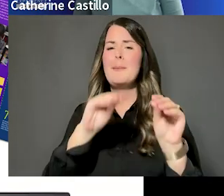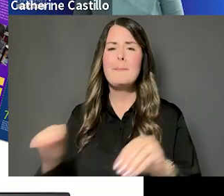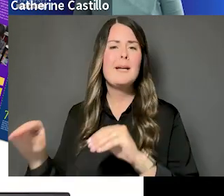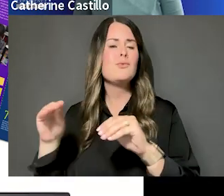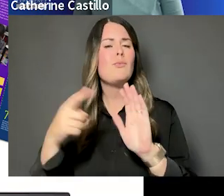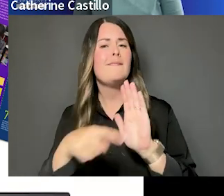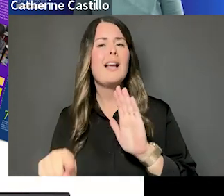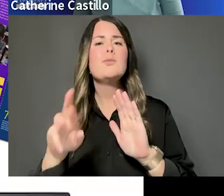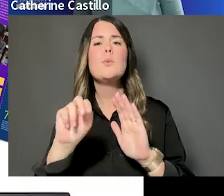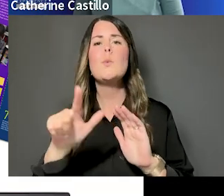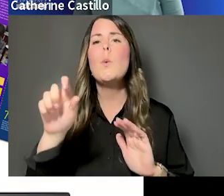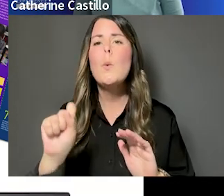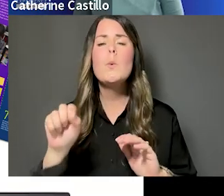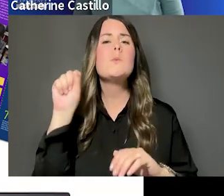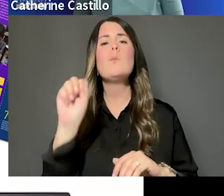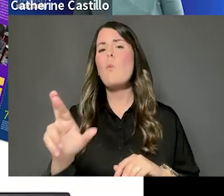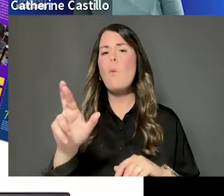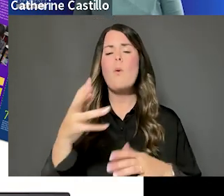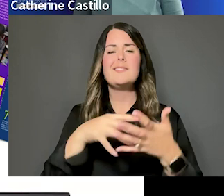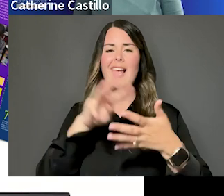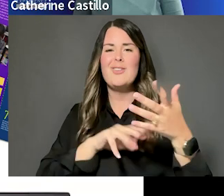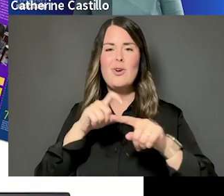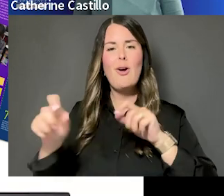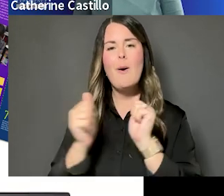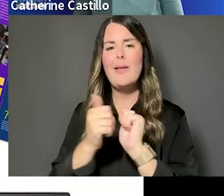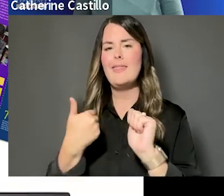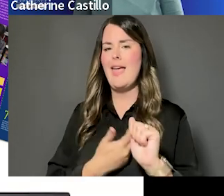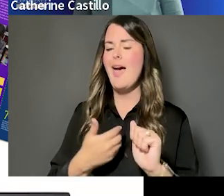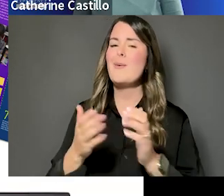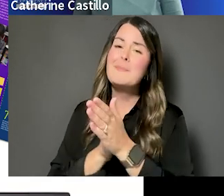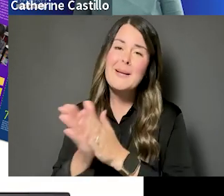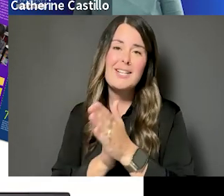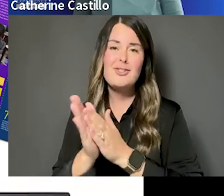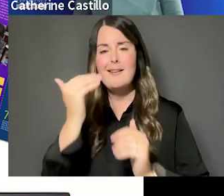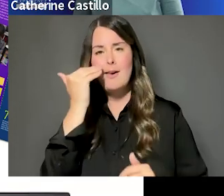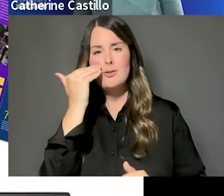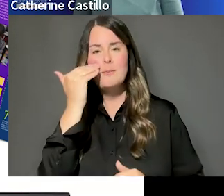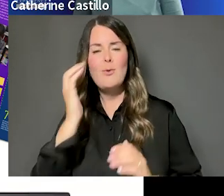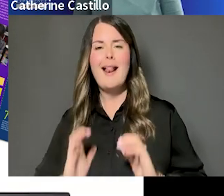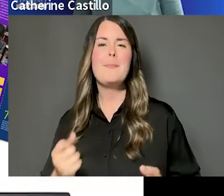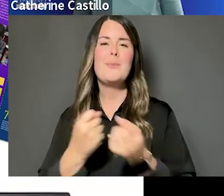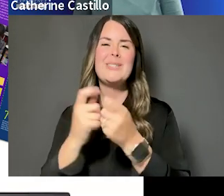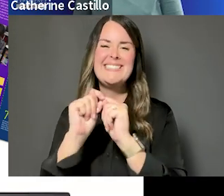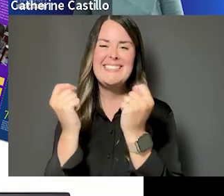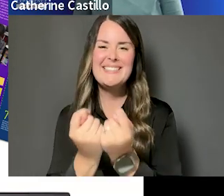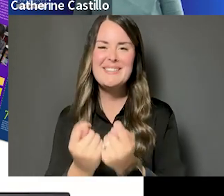updated implementation reflection tool, or schedule a call with our passionate and knowledgeable client support team.